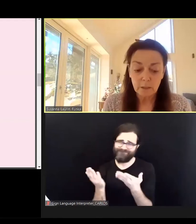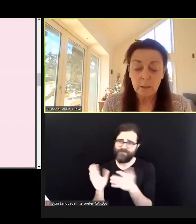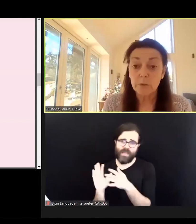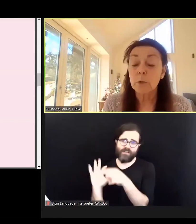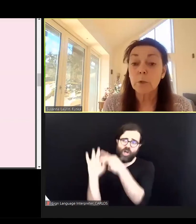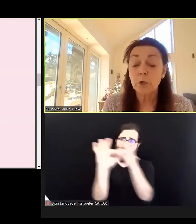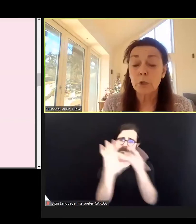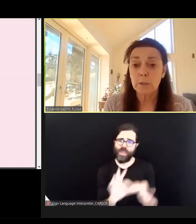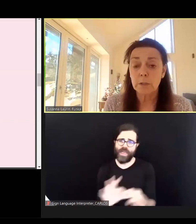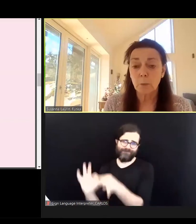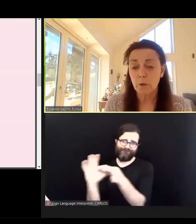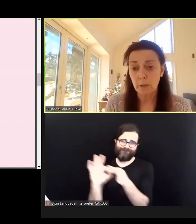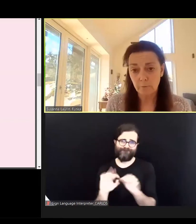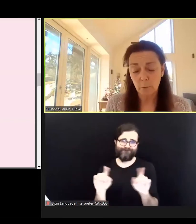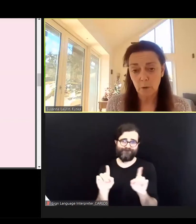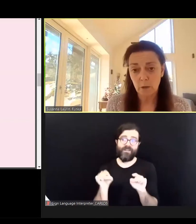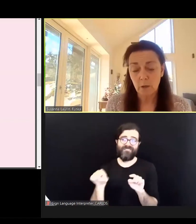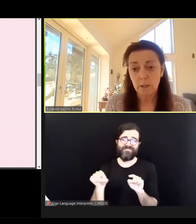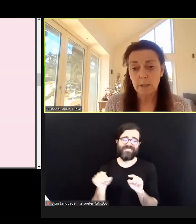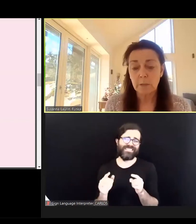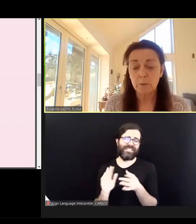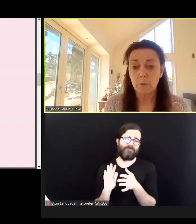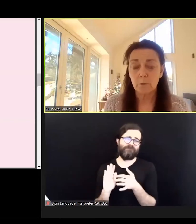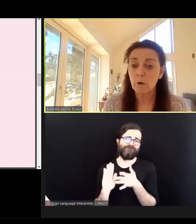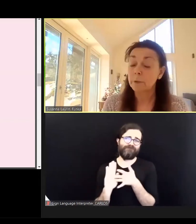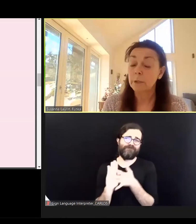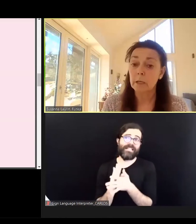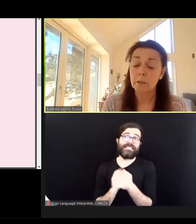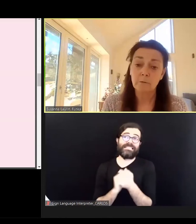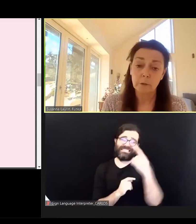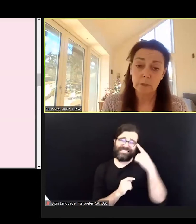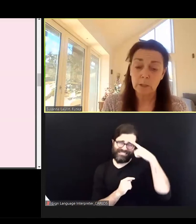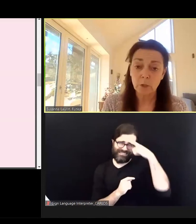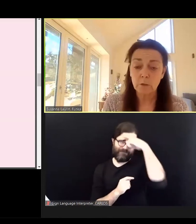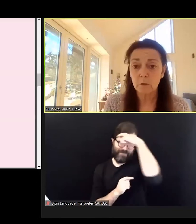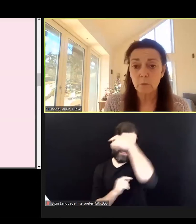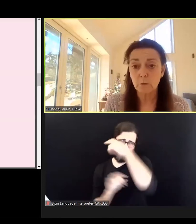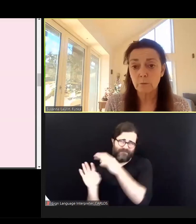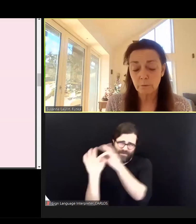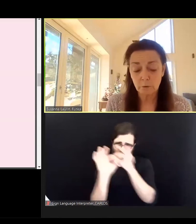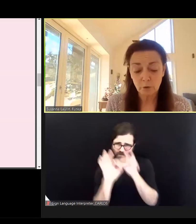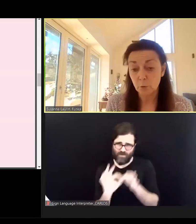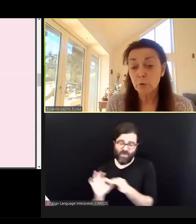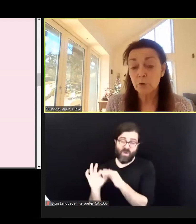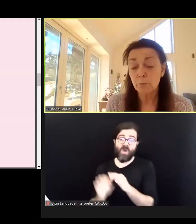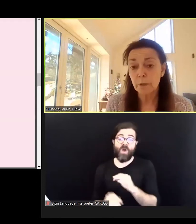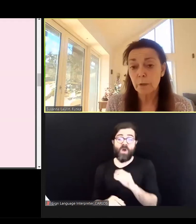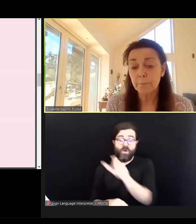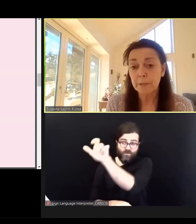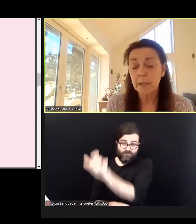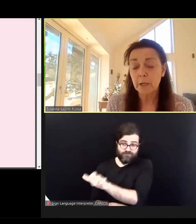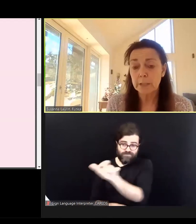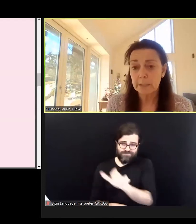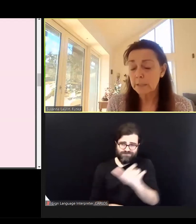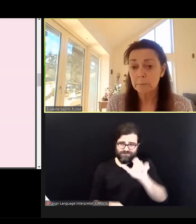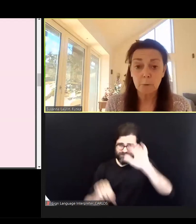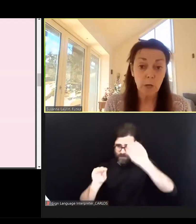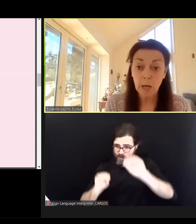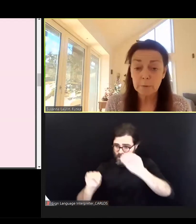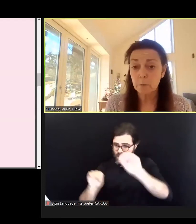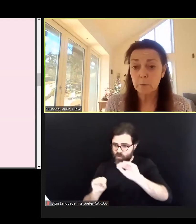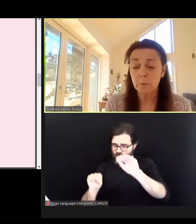legislations, there is this opt-out possibility. And Unfortunately, this means